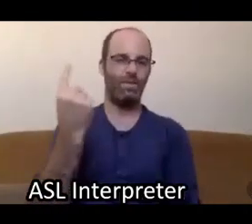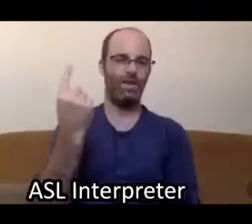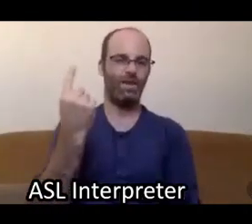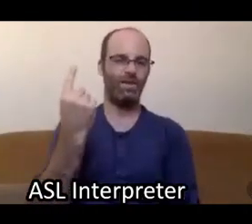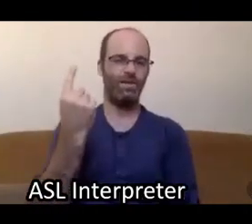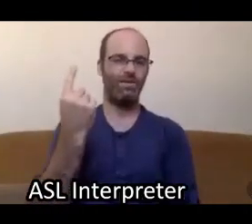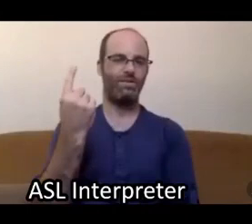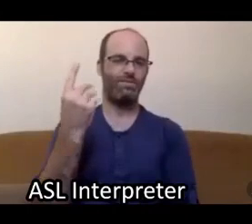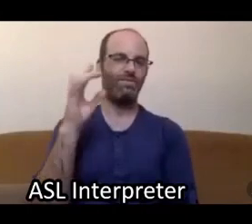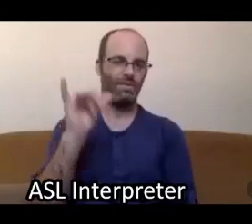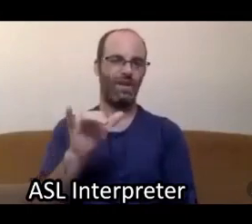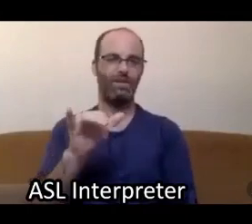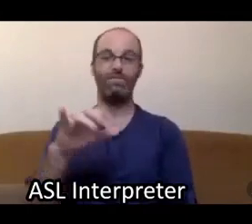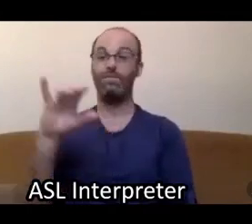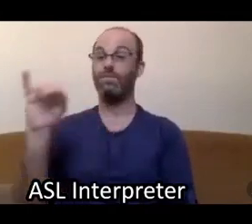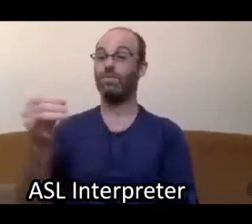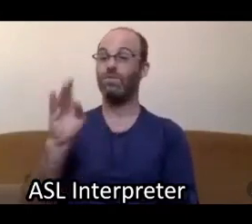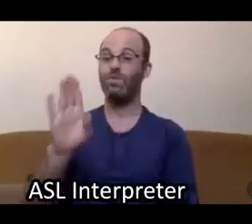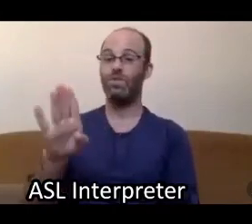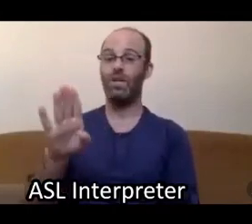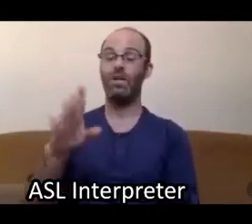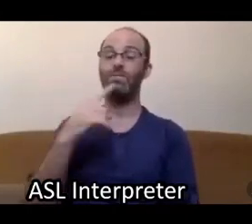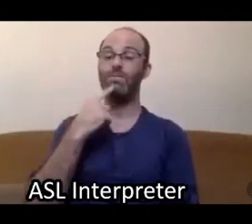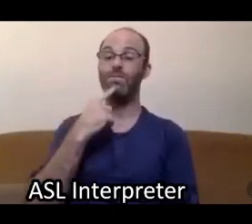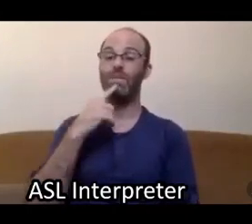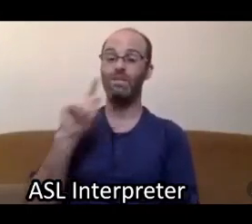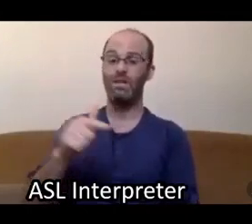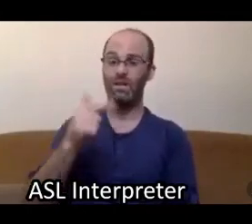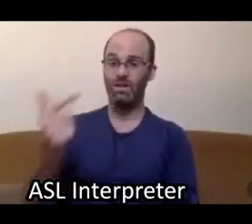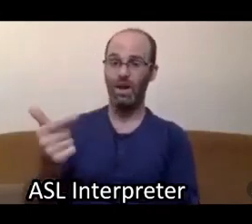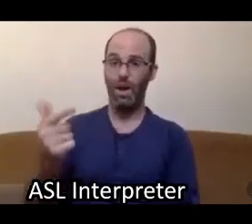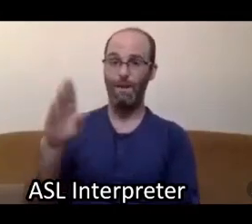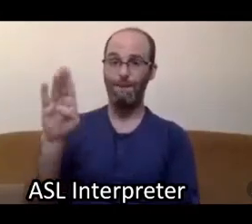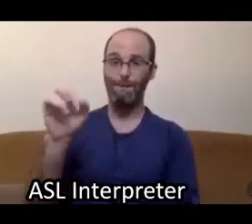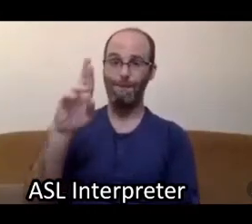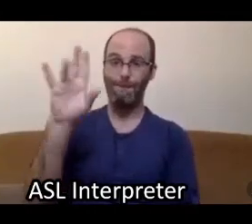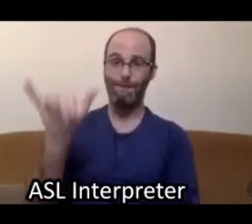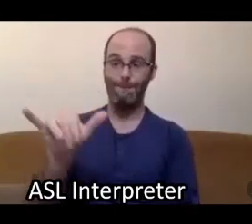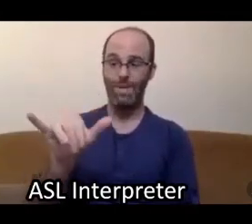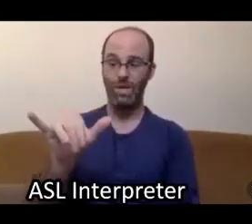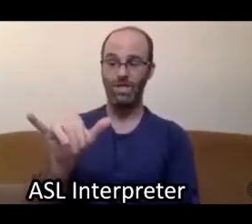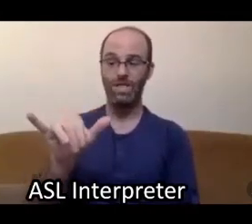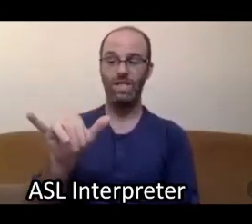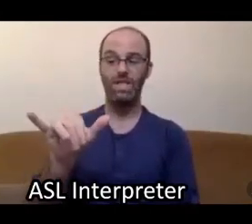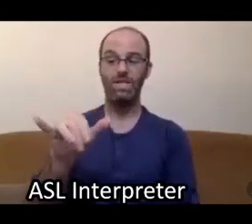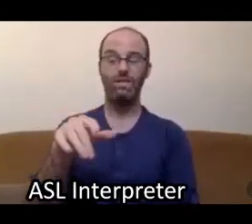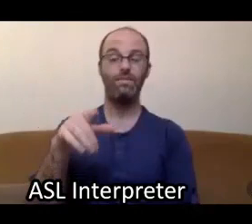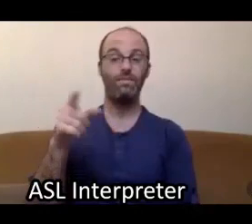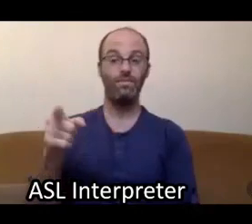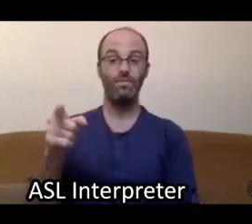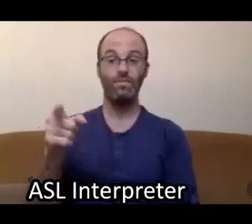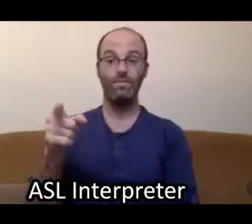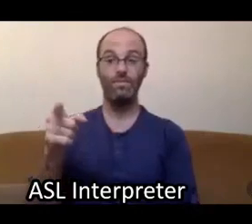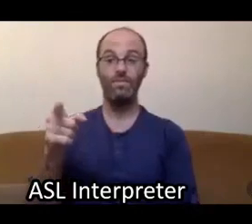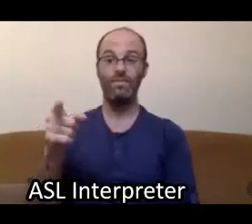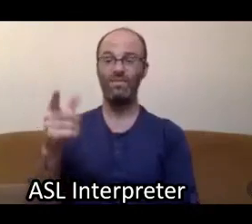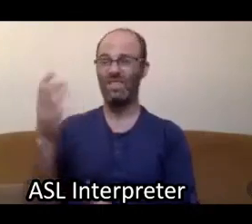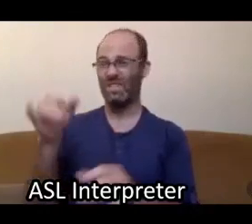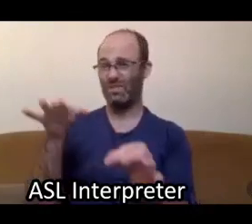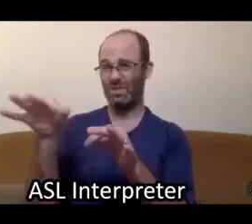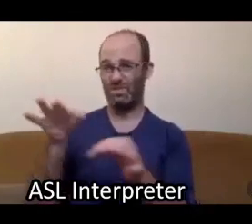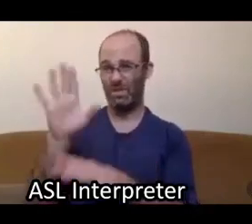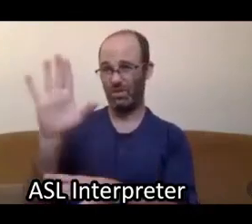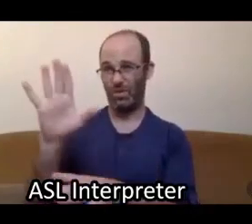expand a little bit on what accessibility means to you specifically and kind of your journey into accessible game design? Sure.